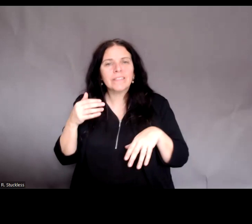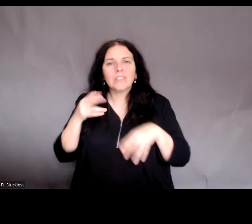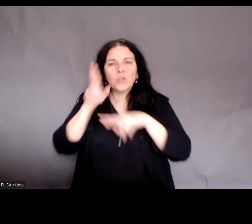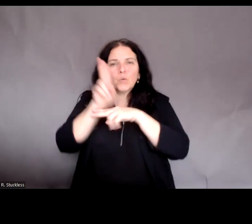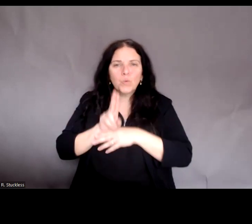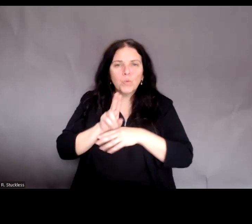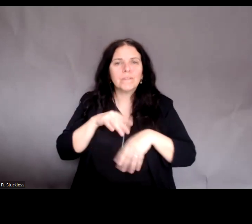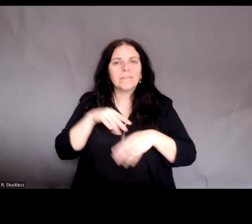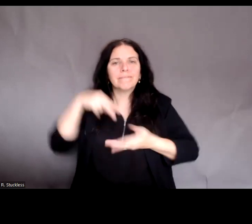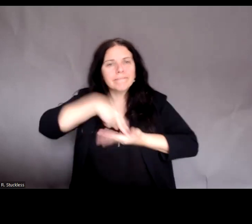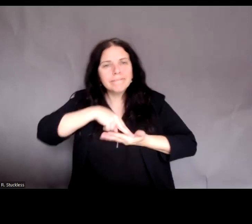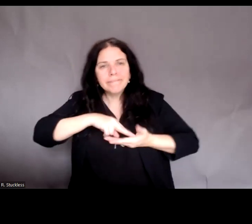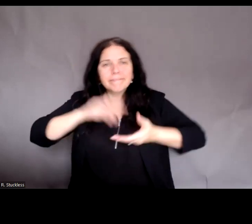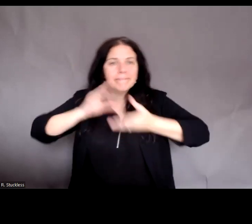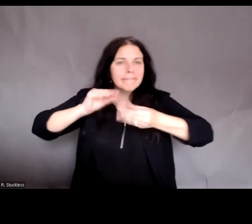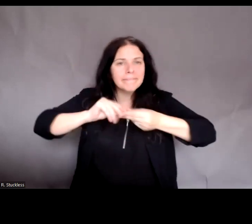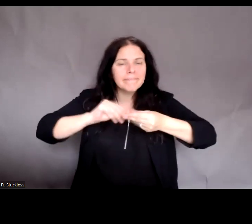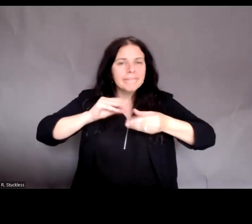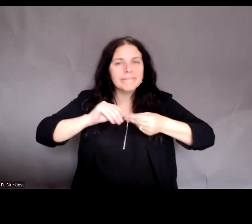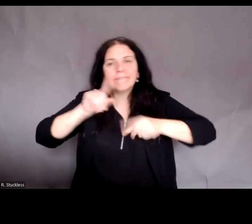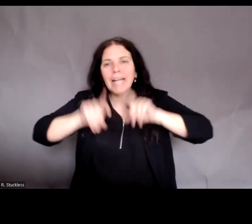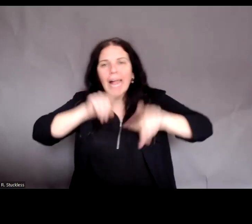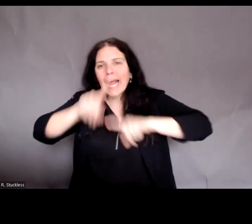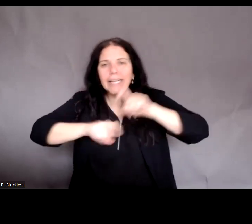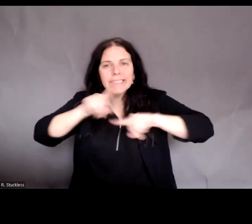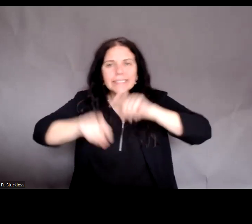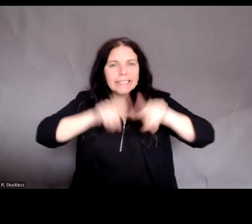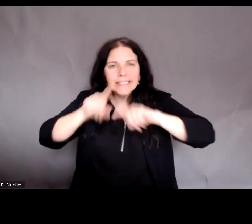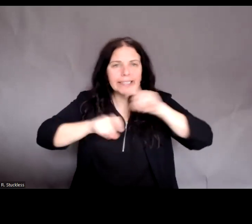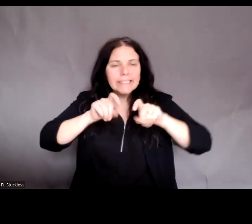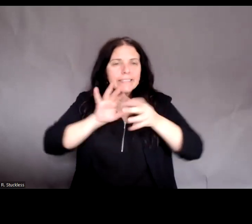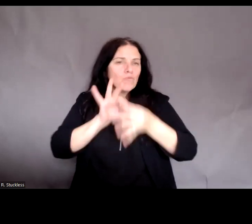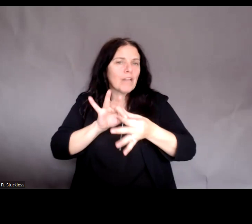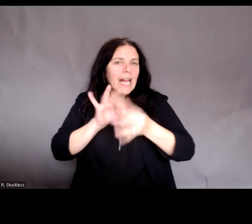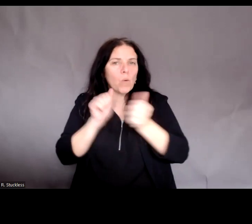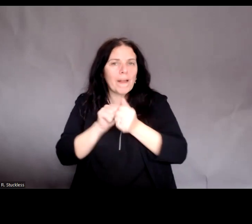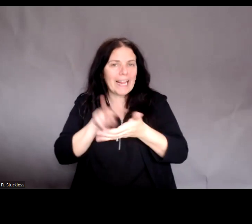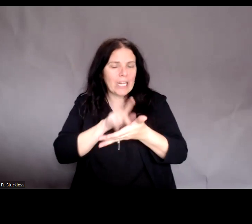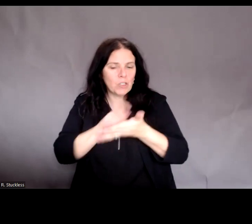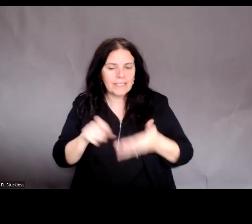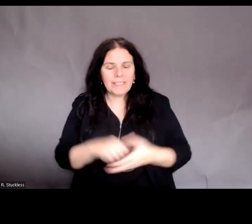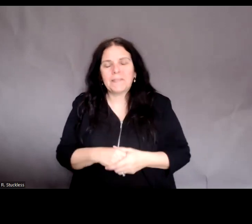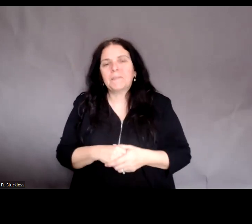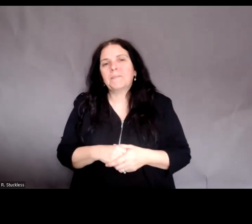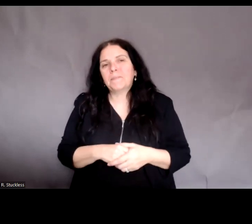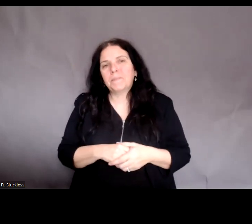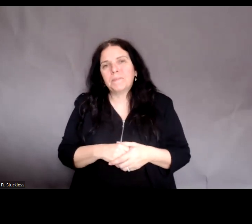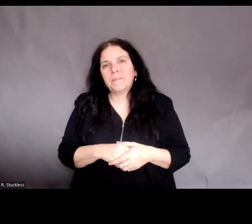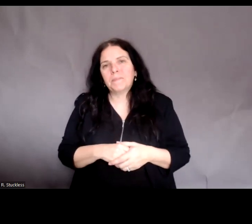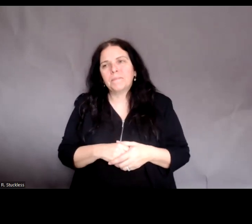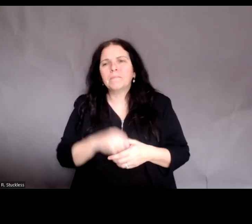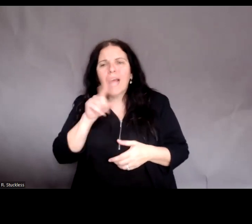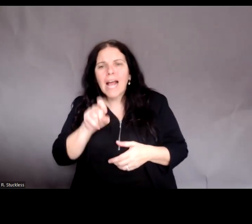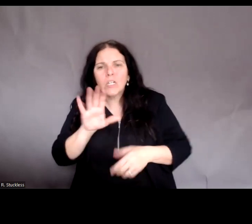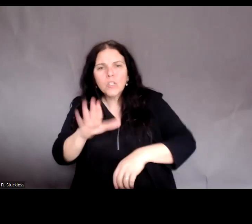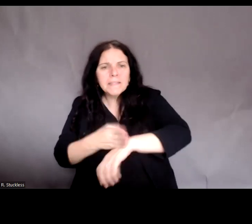would basically ask them lots of different questions that are related to literacy and the progress they're